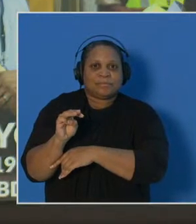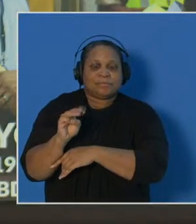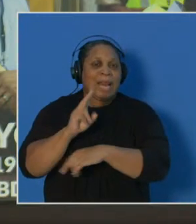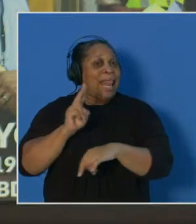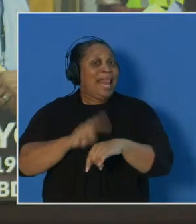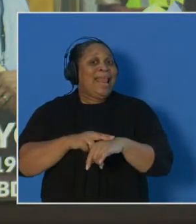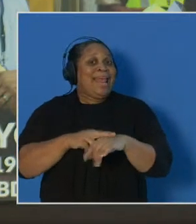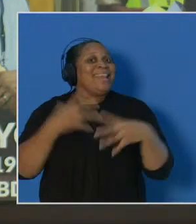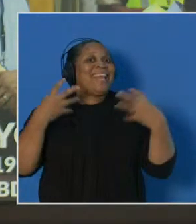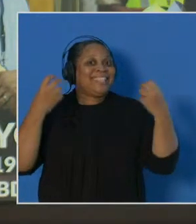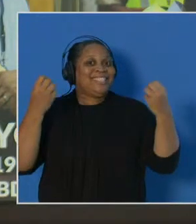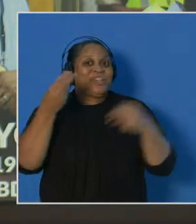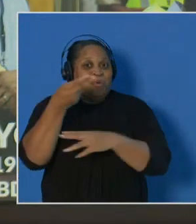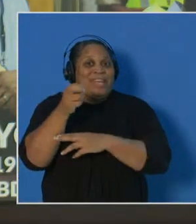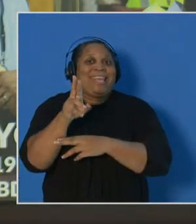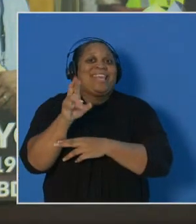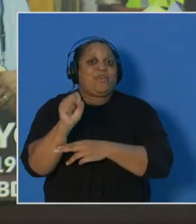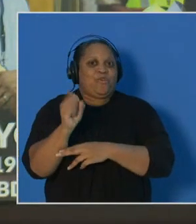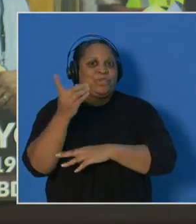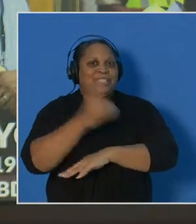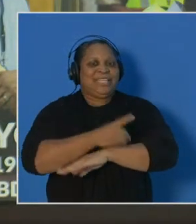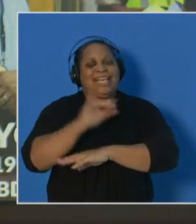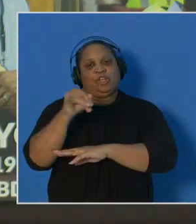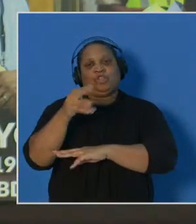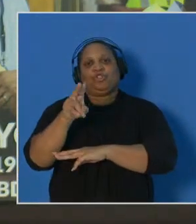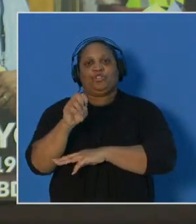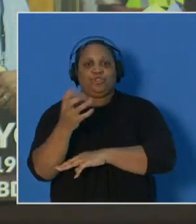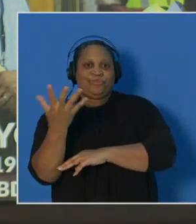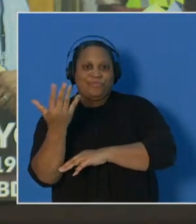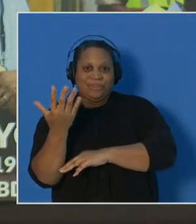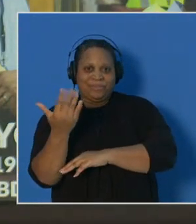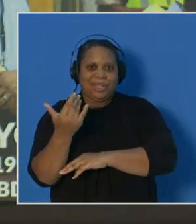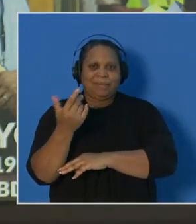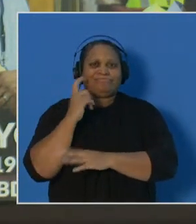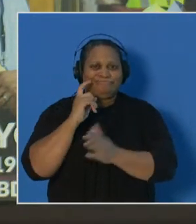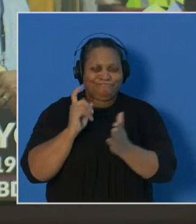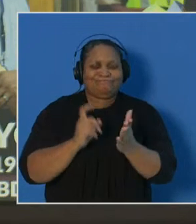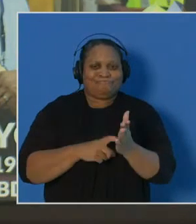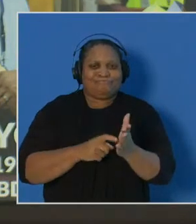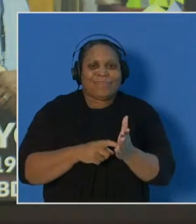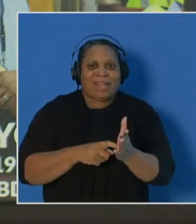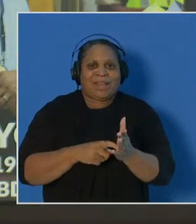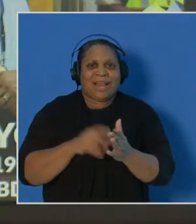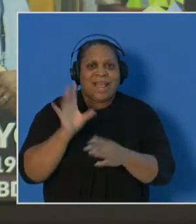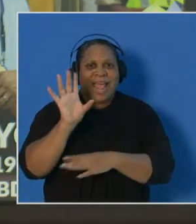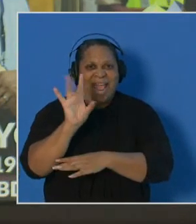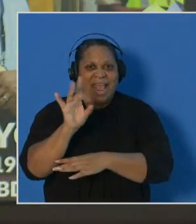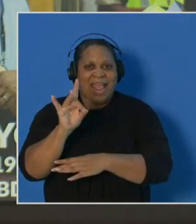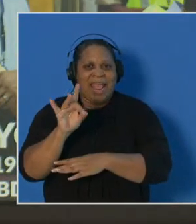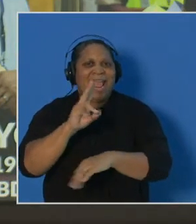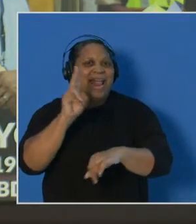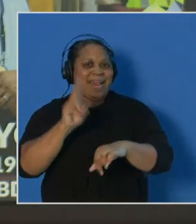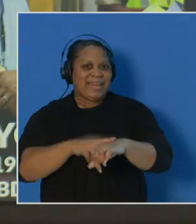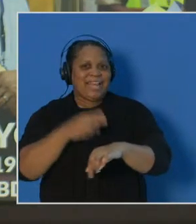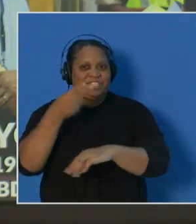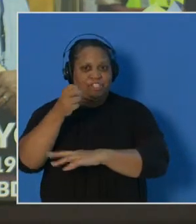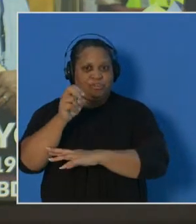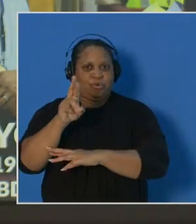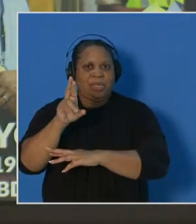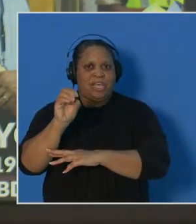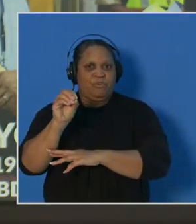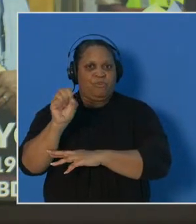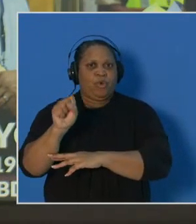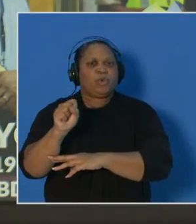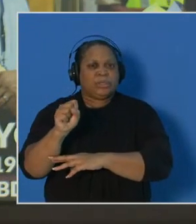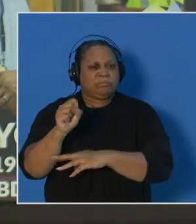National Heroes Day is on Monday, June 15th, when we will recognize Bermuda's 8 national heroes and remember them as